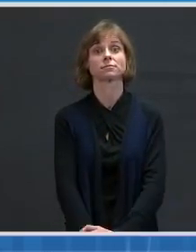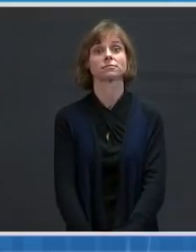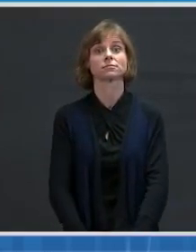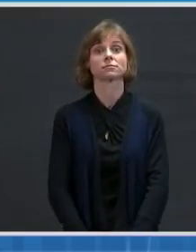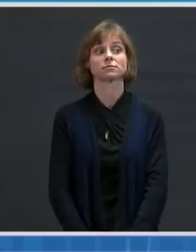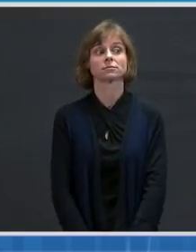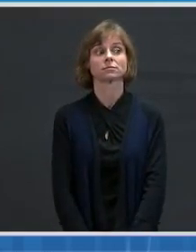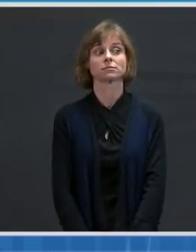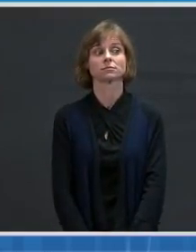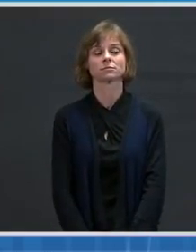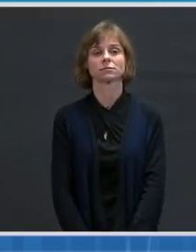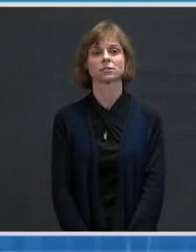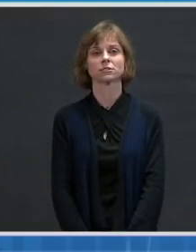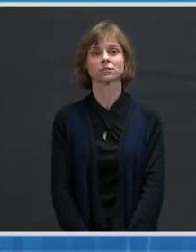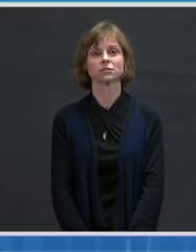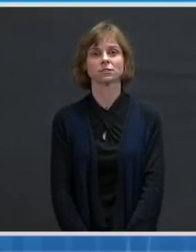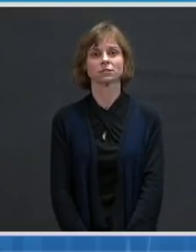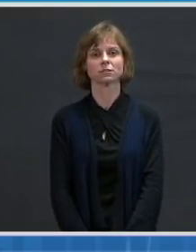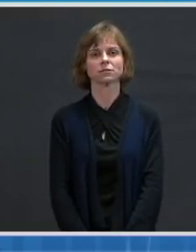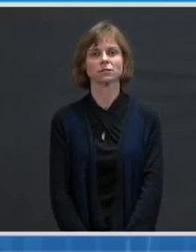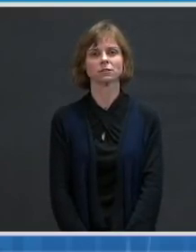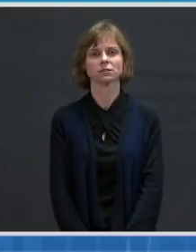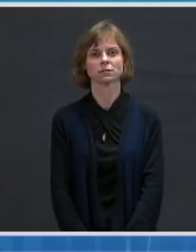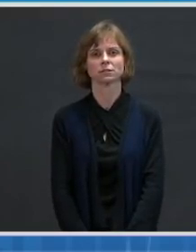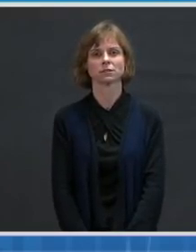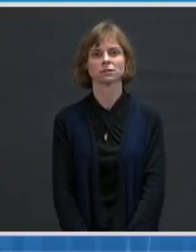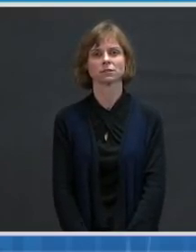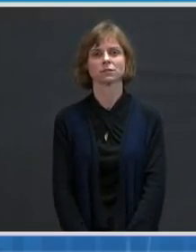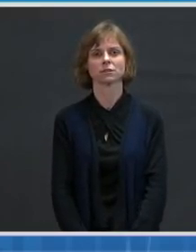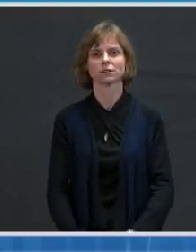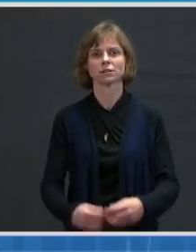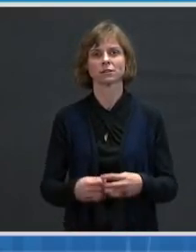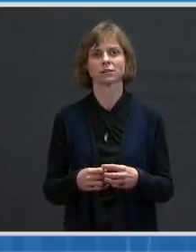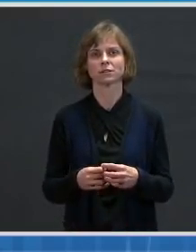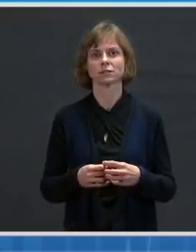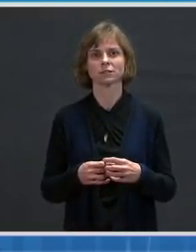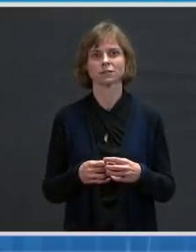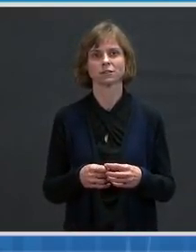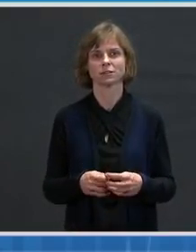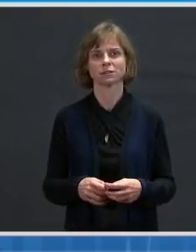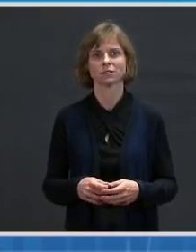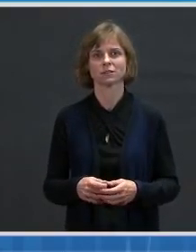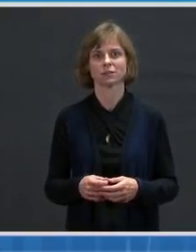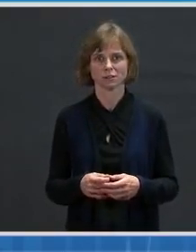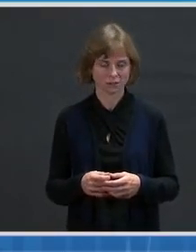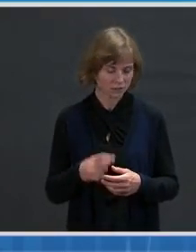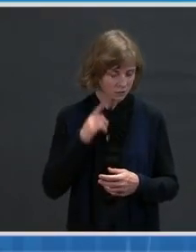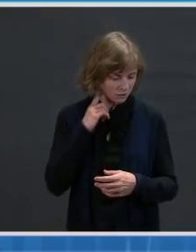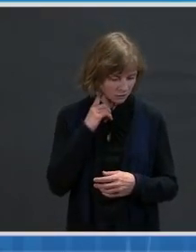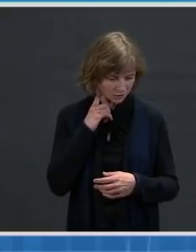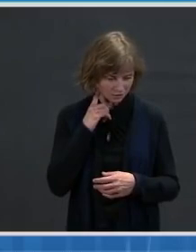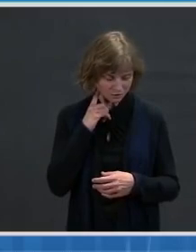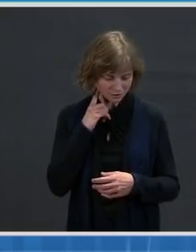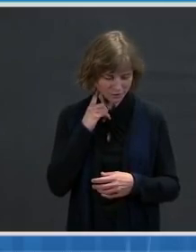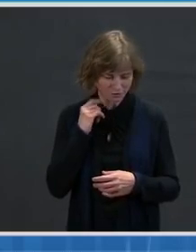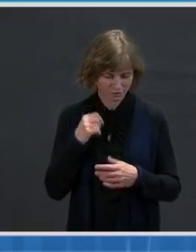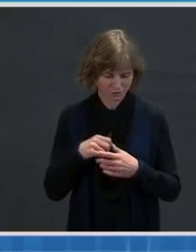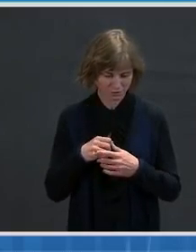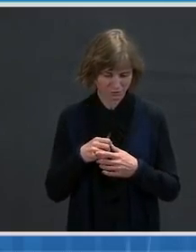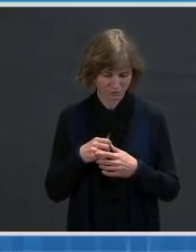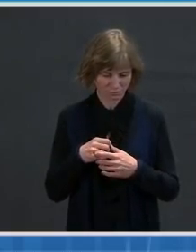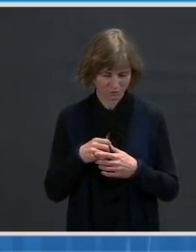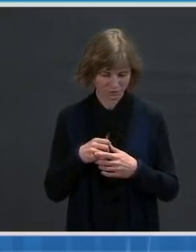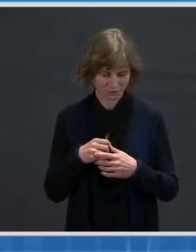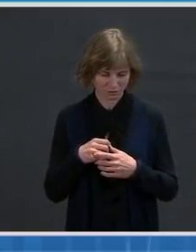Great, and if you haven't raised your hand yet, you can go ahead and do that, and that's how we can select you. First up, we'll go to Catherine Bond at Vanity Fair.